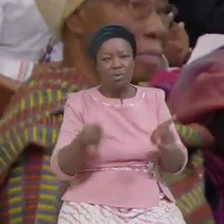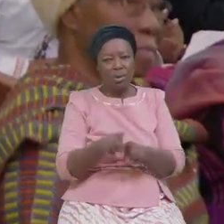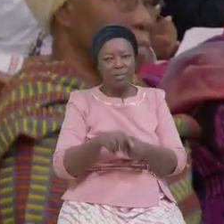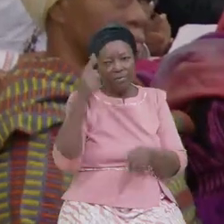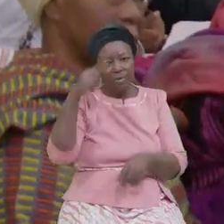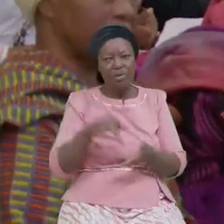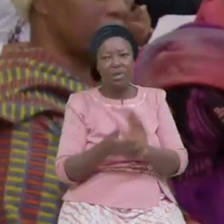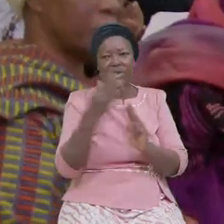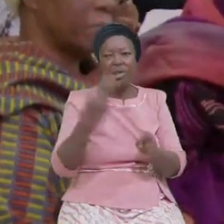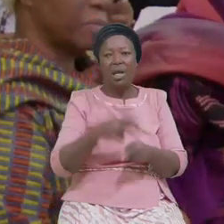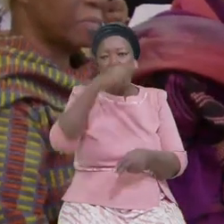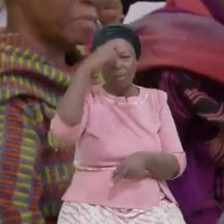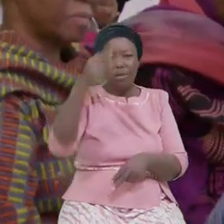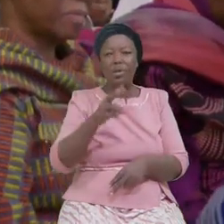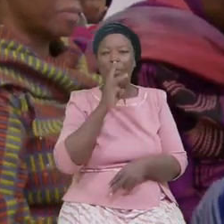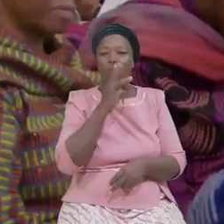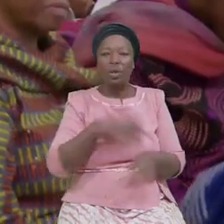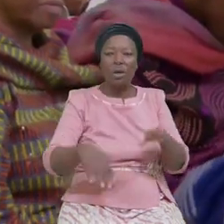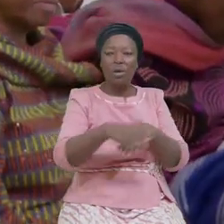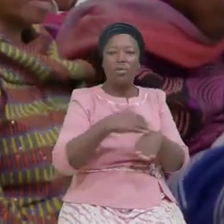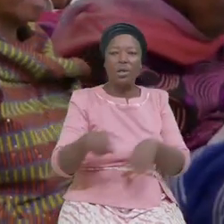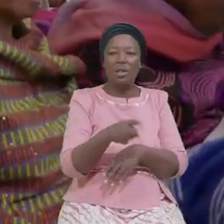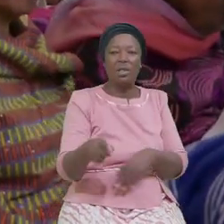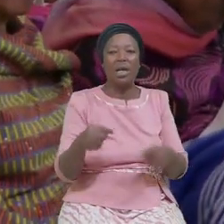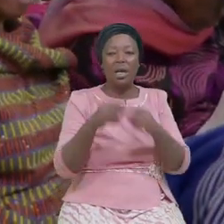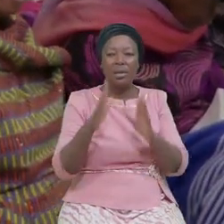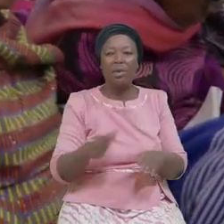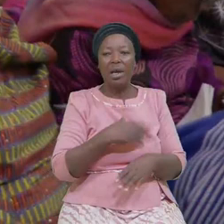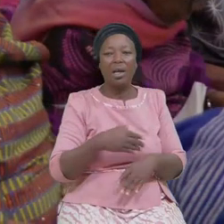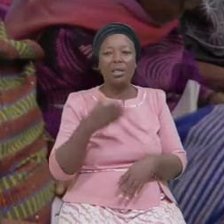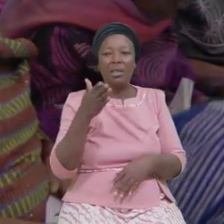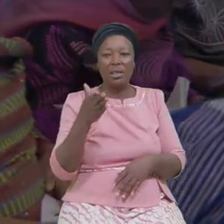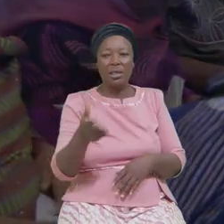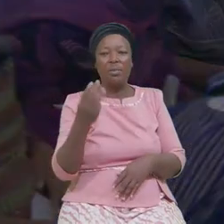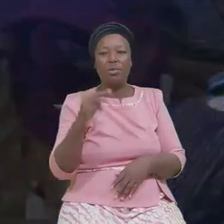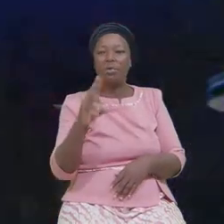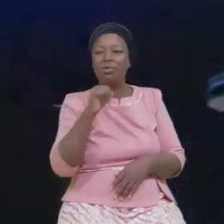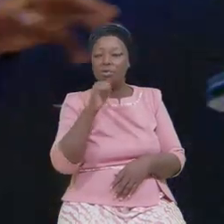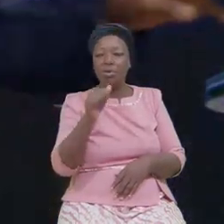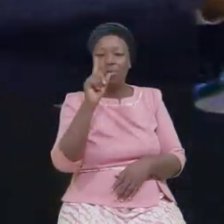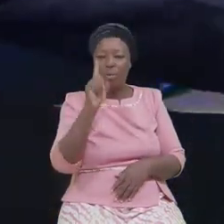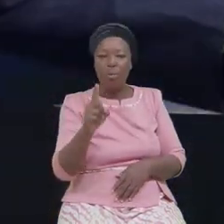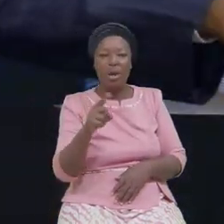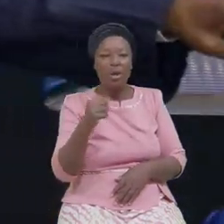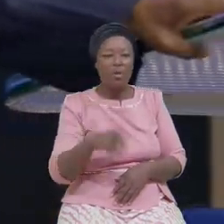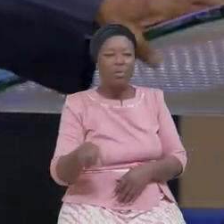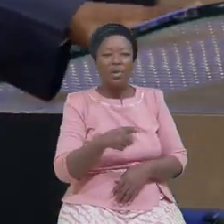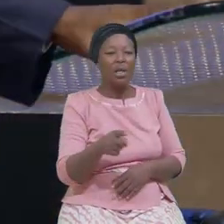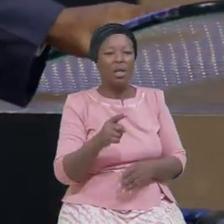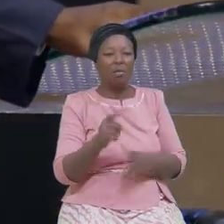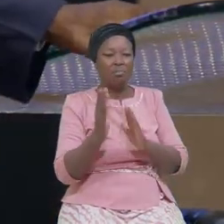the waters covered their enemies, and there was not one of them left. In